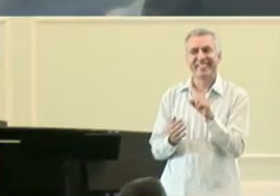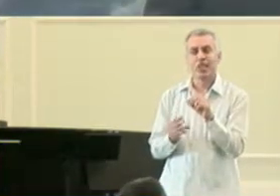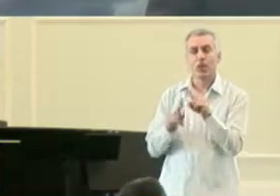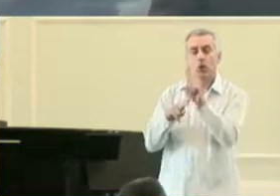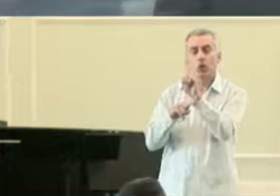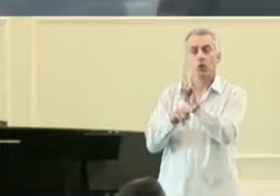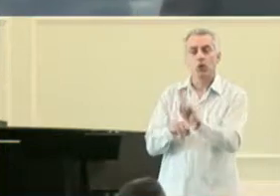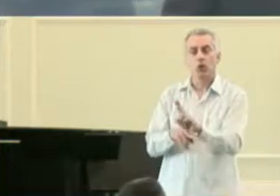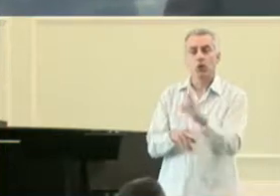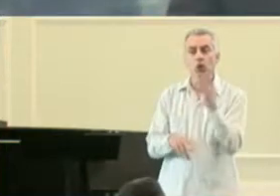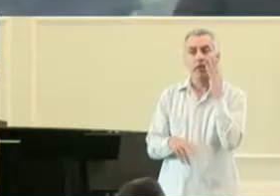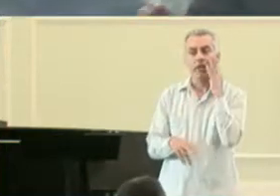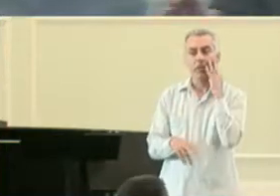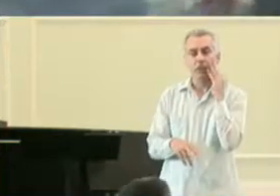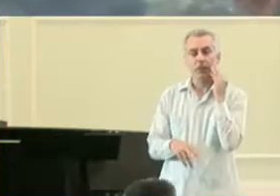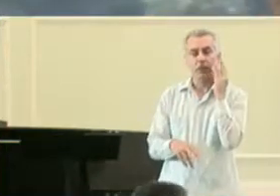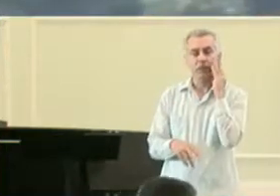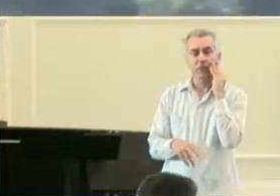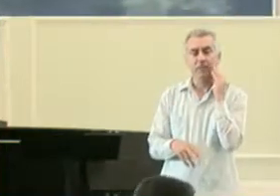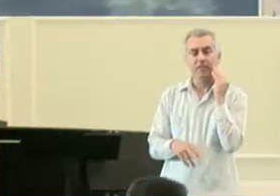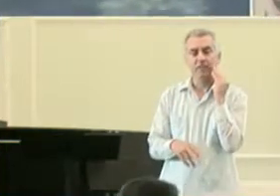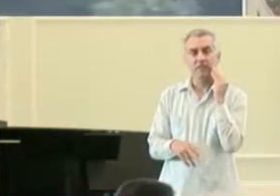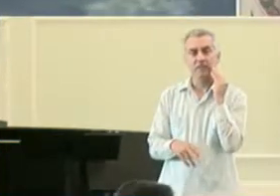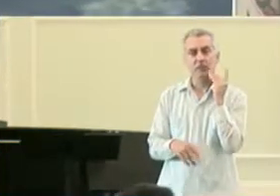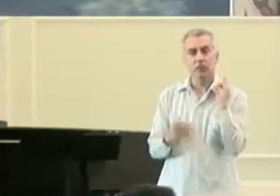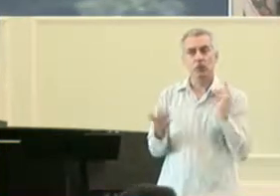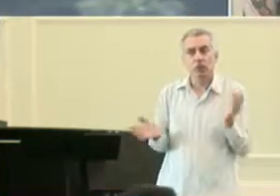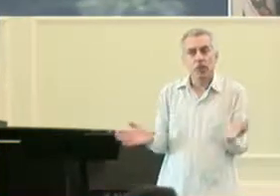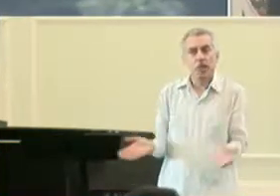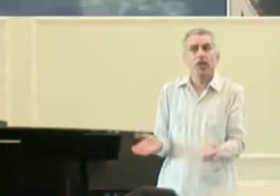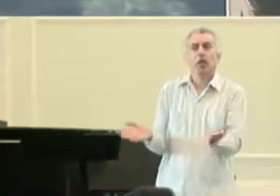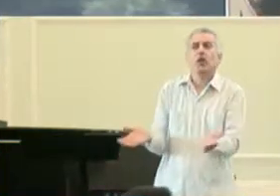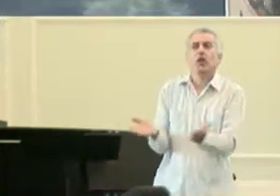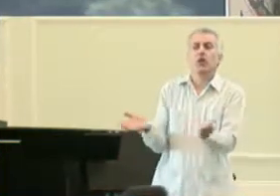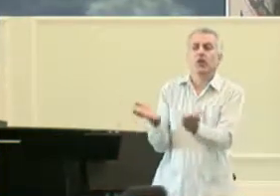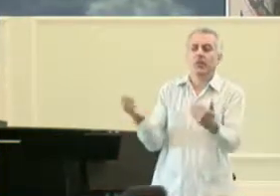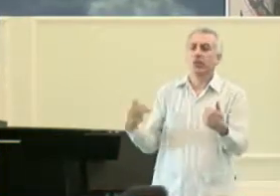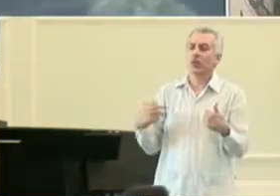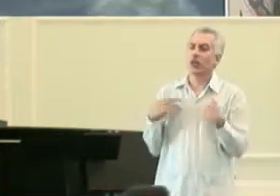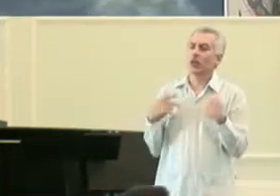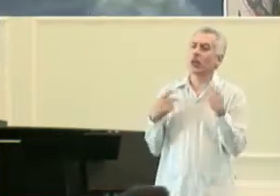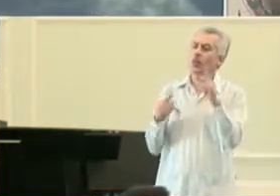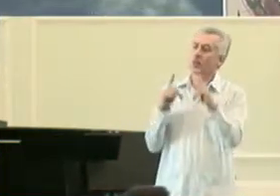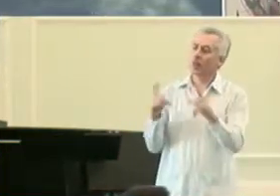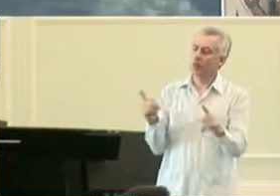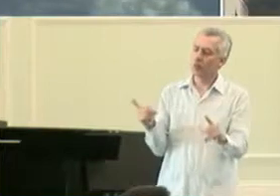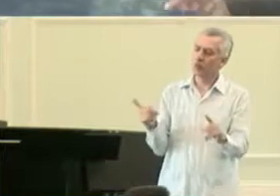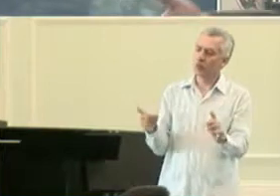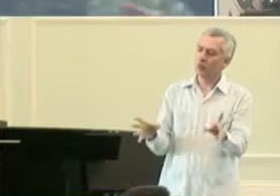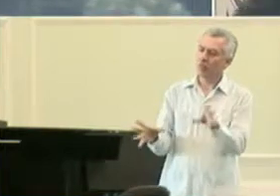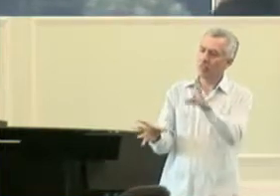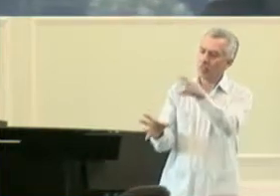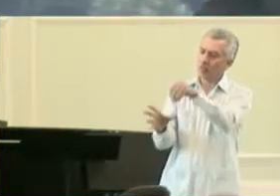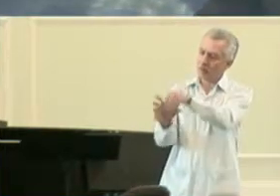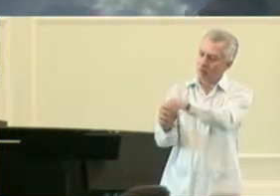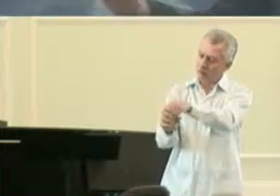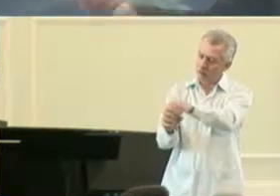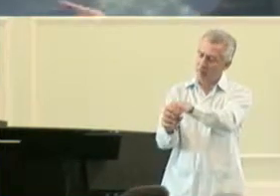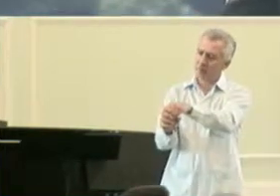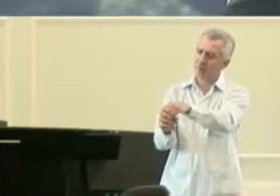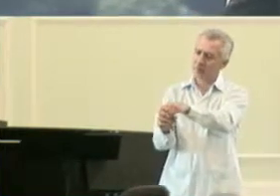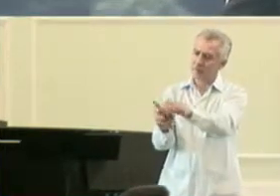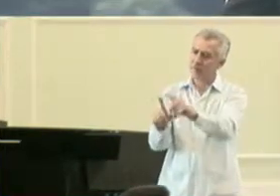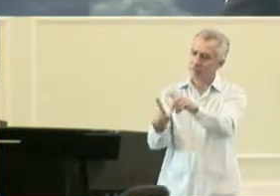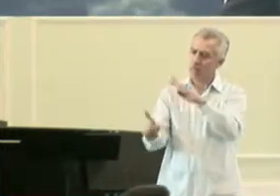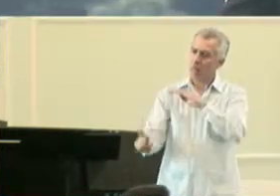experience to encourage the younger people in our congregation to be involved and engaged in